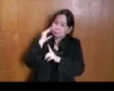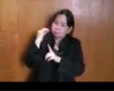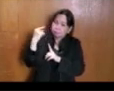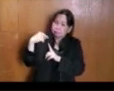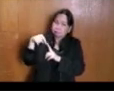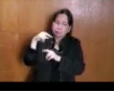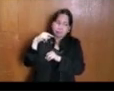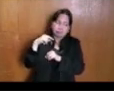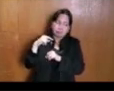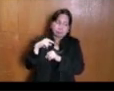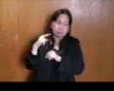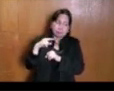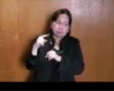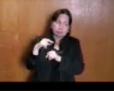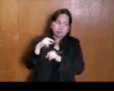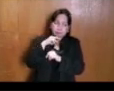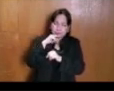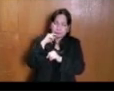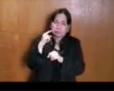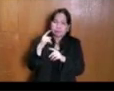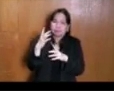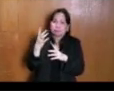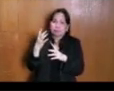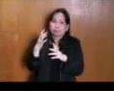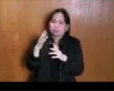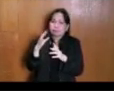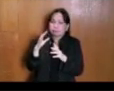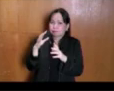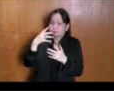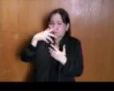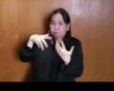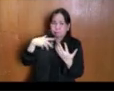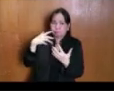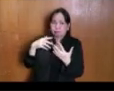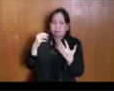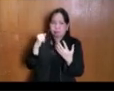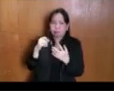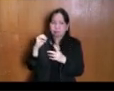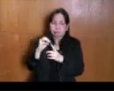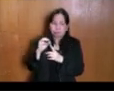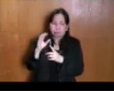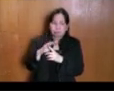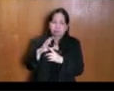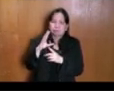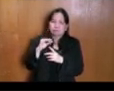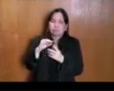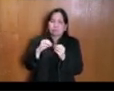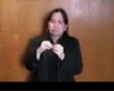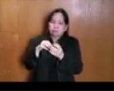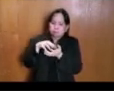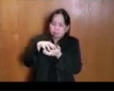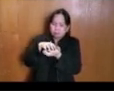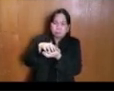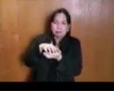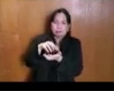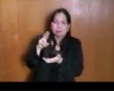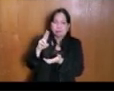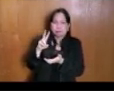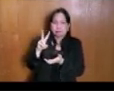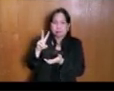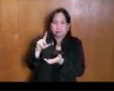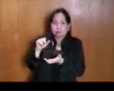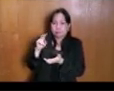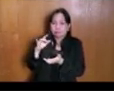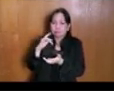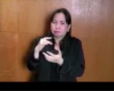the population or assets or infrastructure that are exposed to the hazard, and vulnerability being susceptibility to damage.